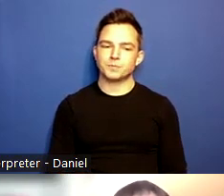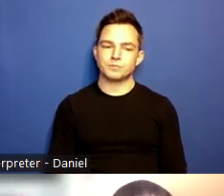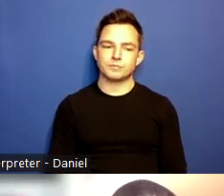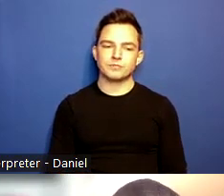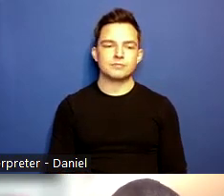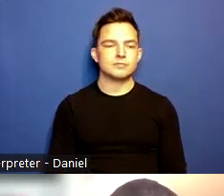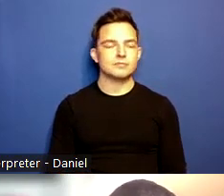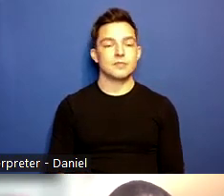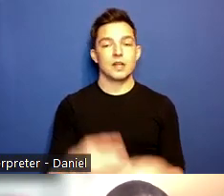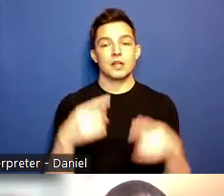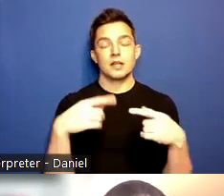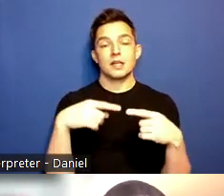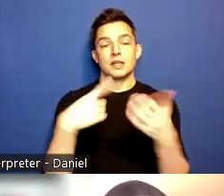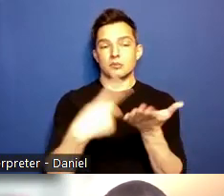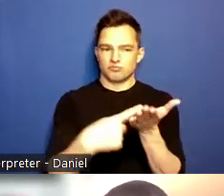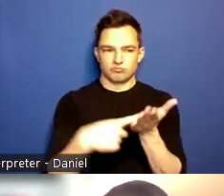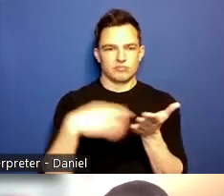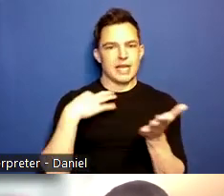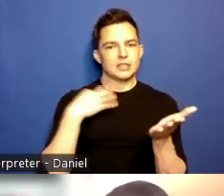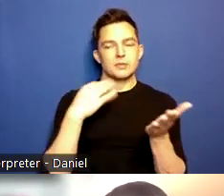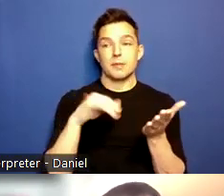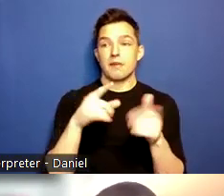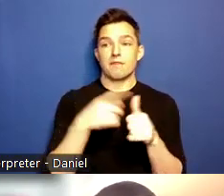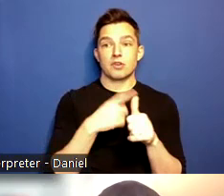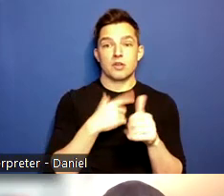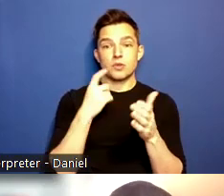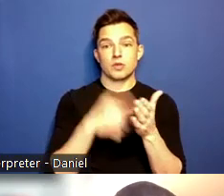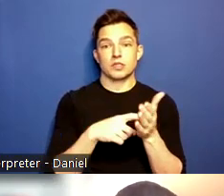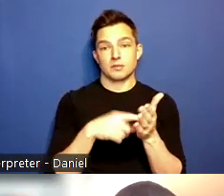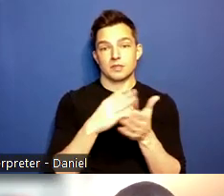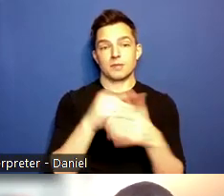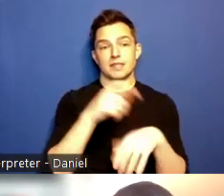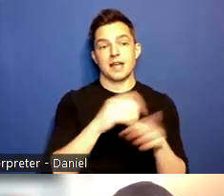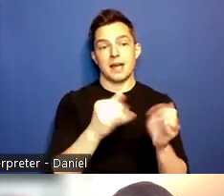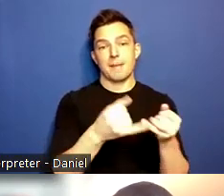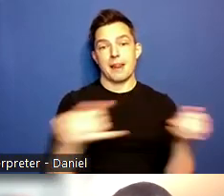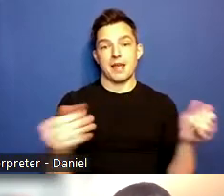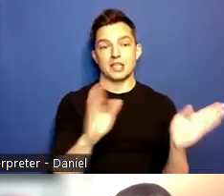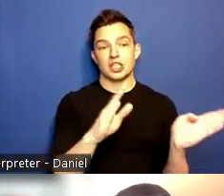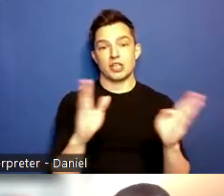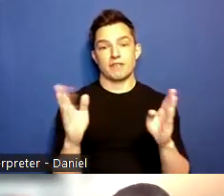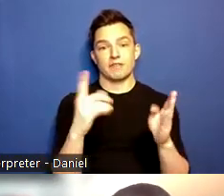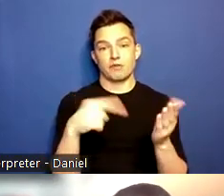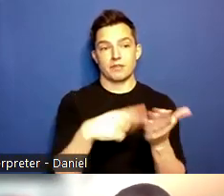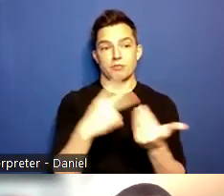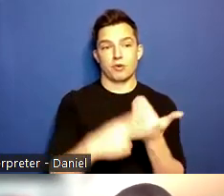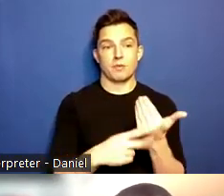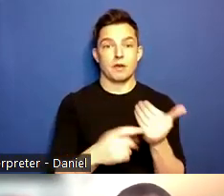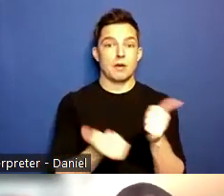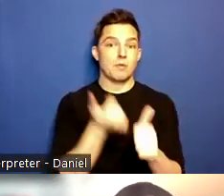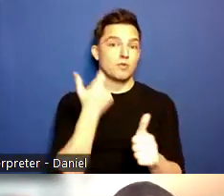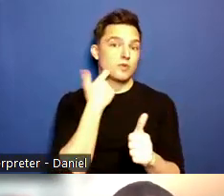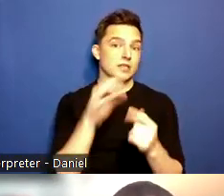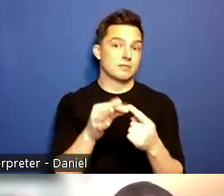As we get into eligibility, I do want to acknowledge some timeline shifts for this program. The most recent special